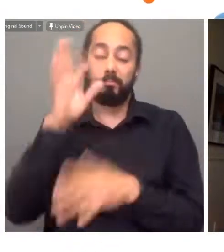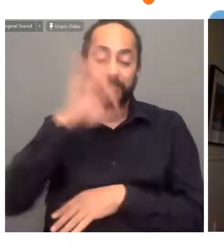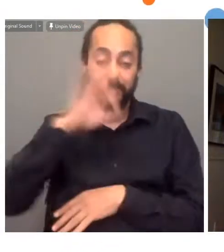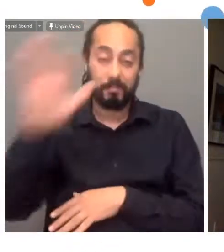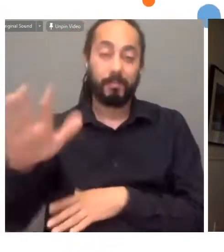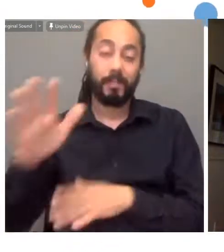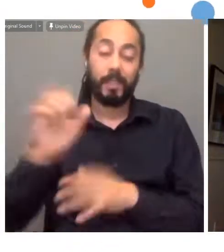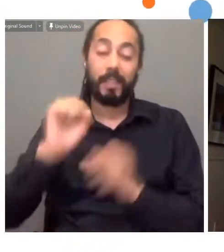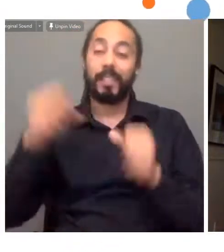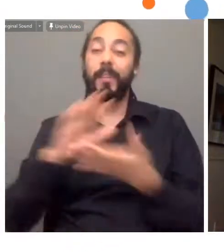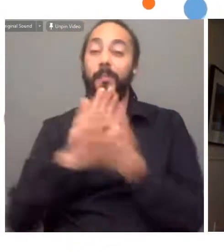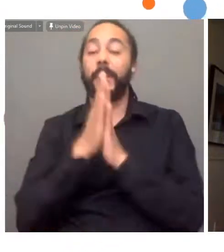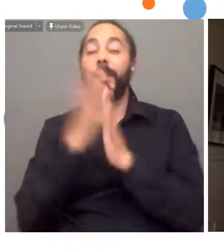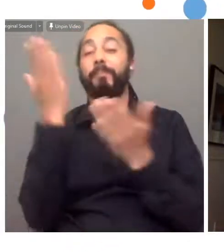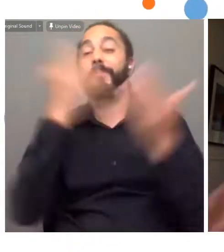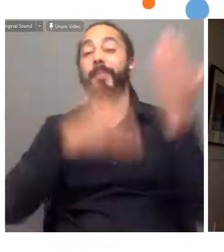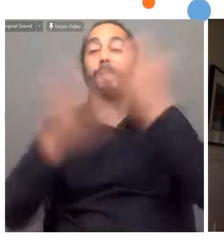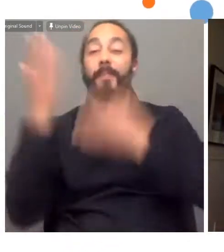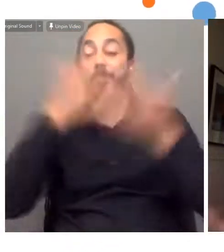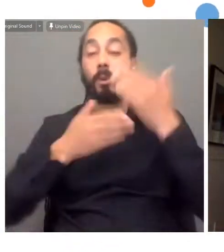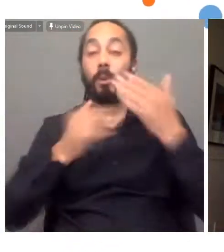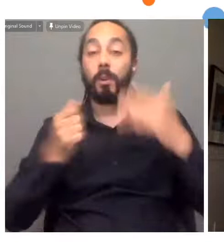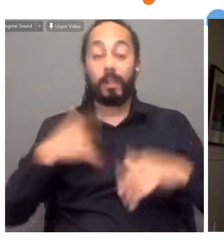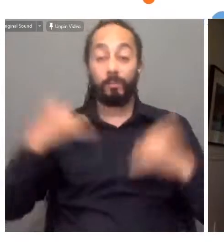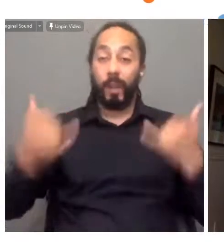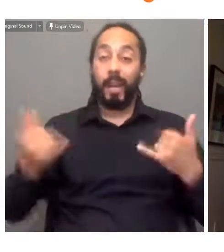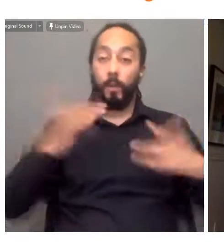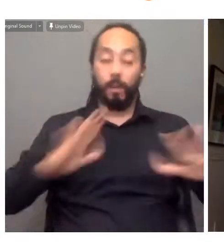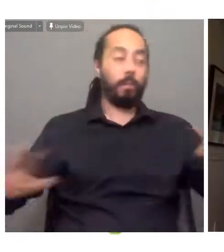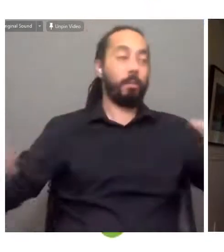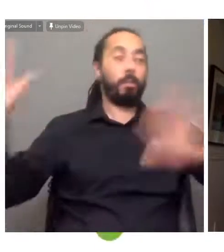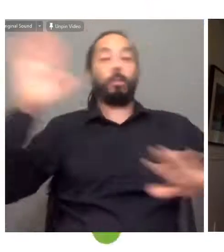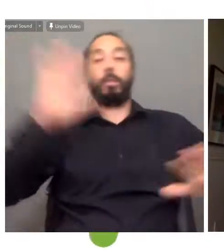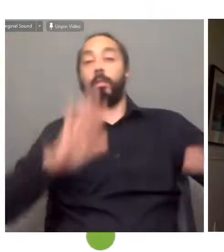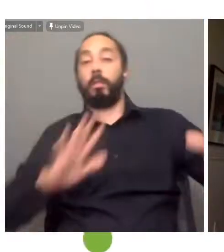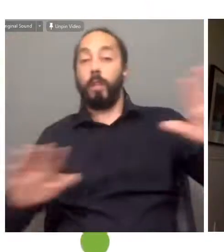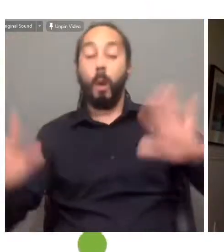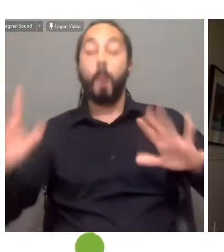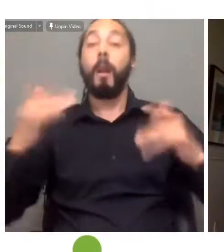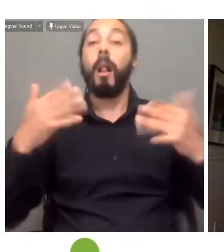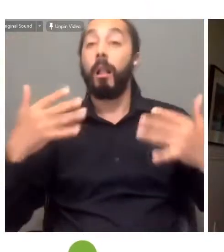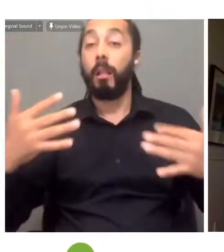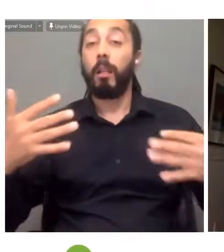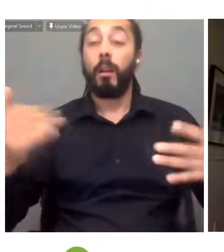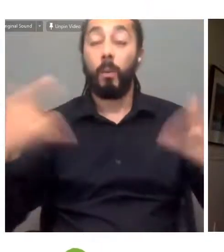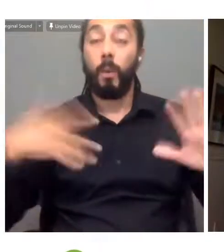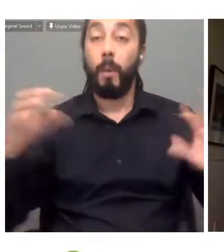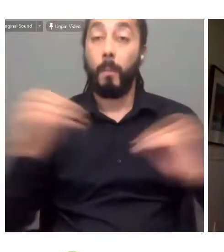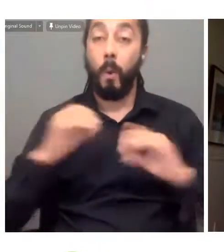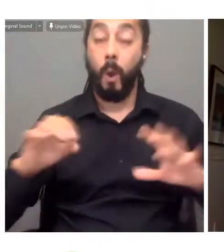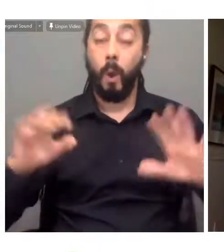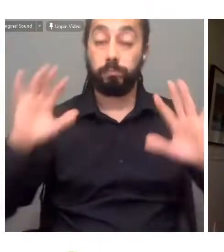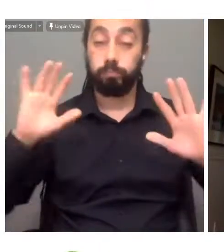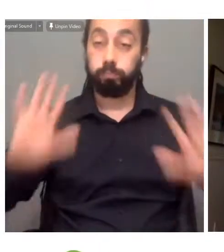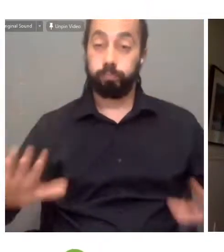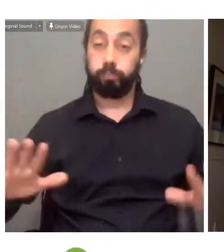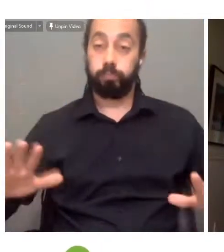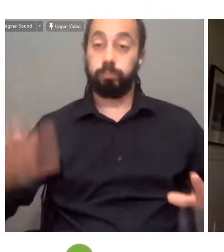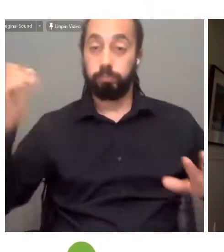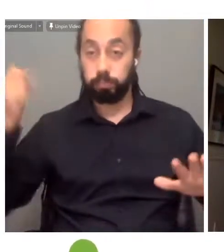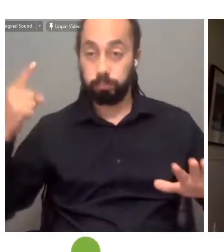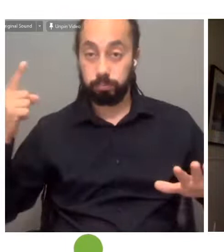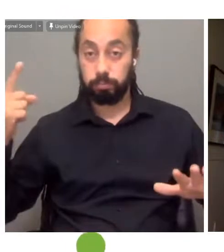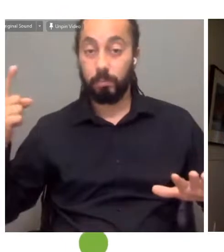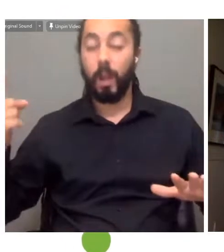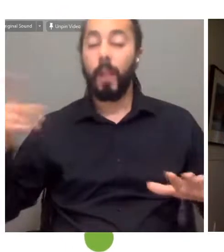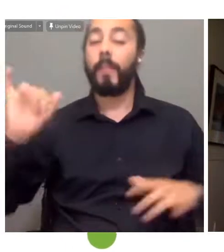our footing under us, that it's sort of on the table as something that is something that we in the arts sector are absorbing